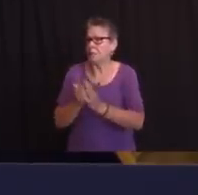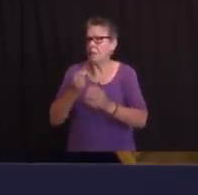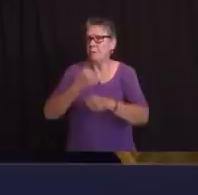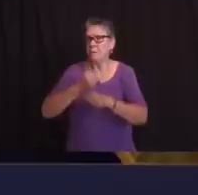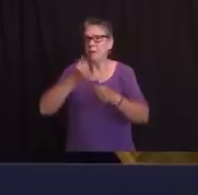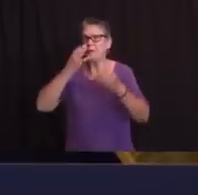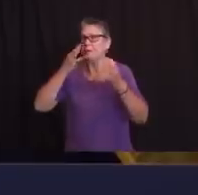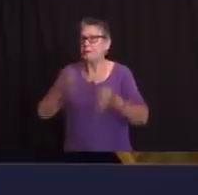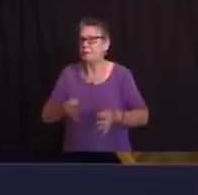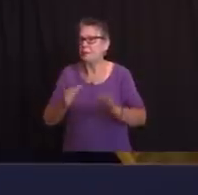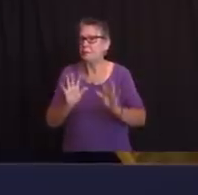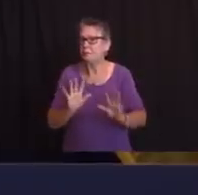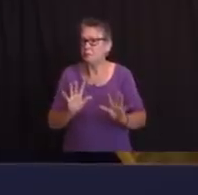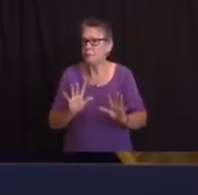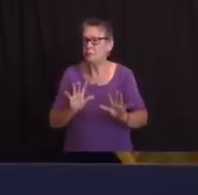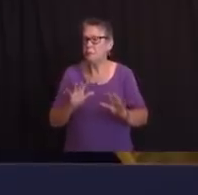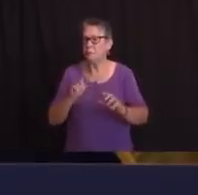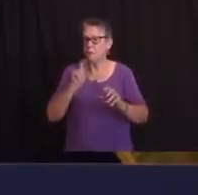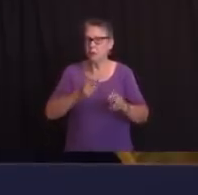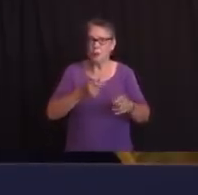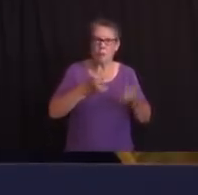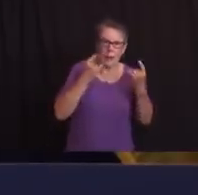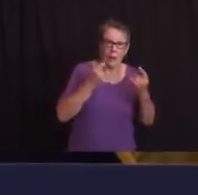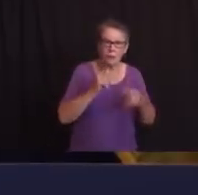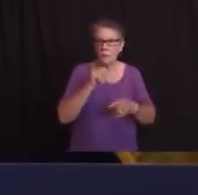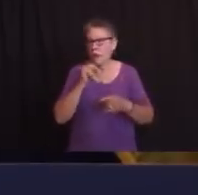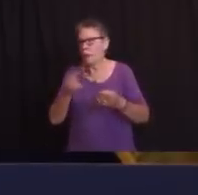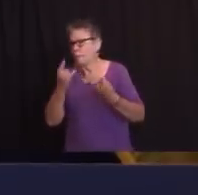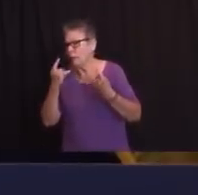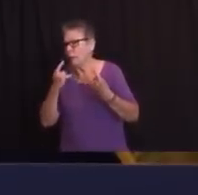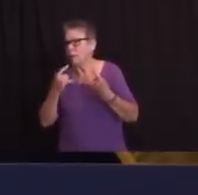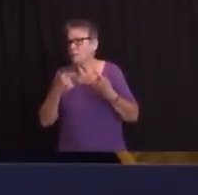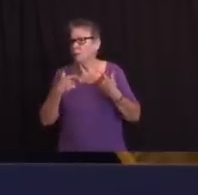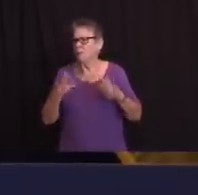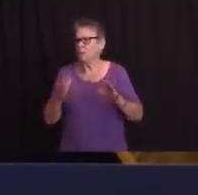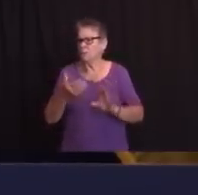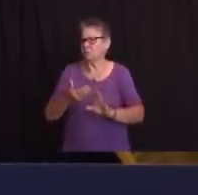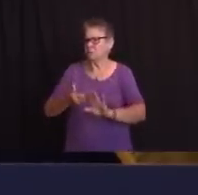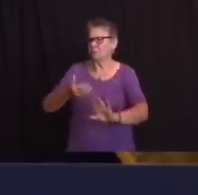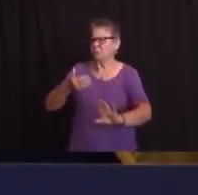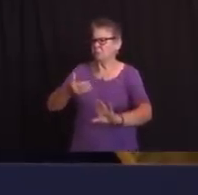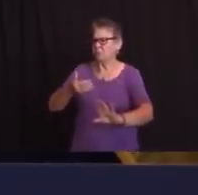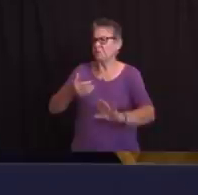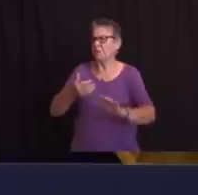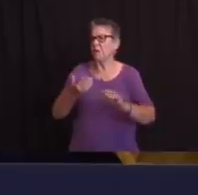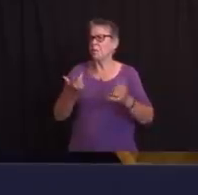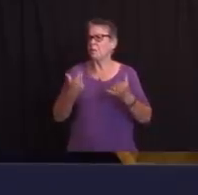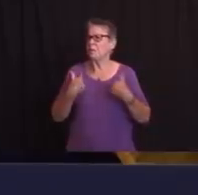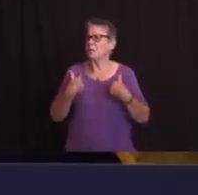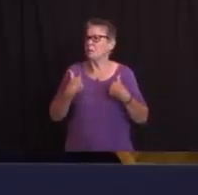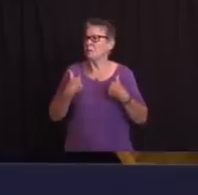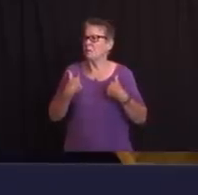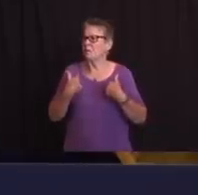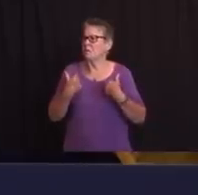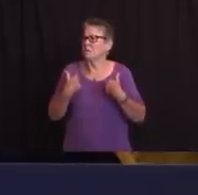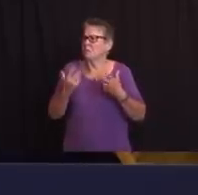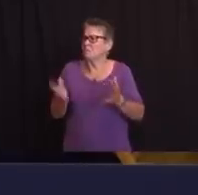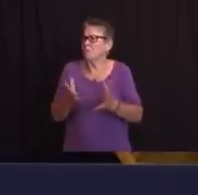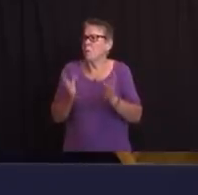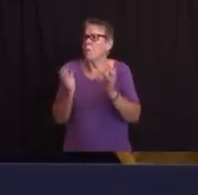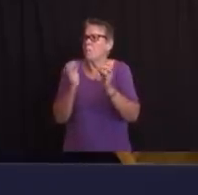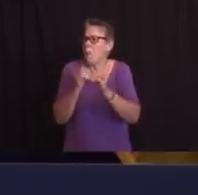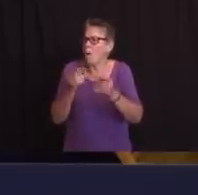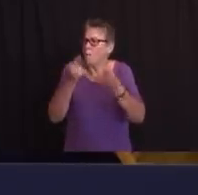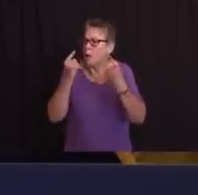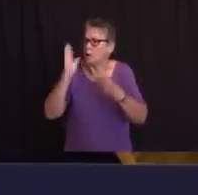schools, but more information is a benefit to us and our ability for Judy and Angelica Allen McMillan and their